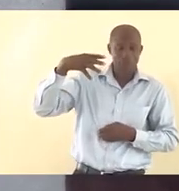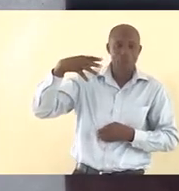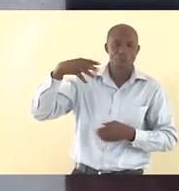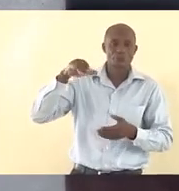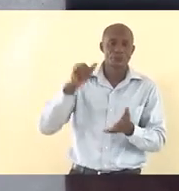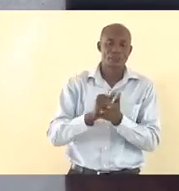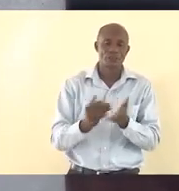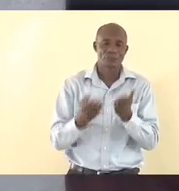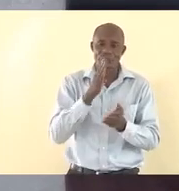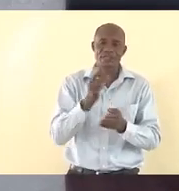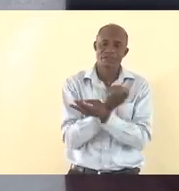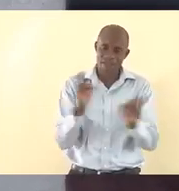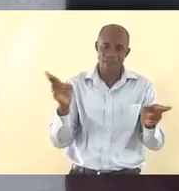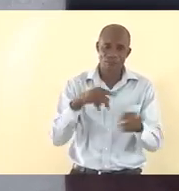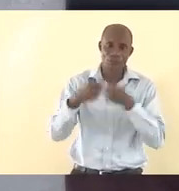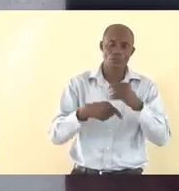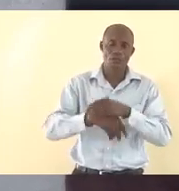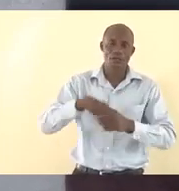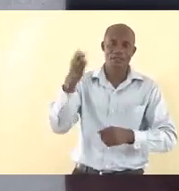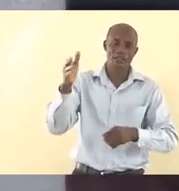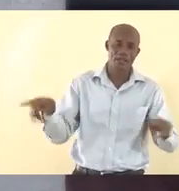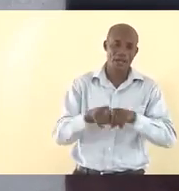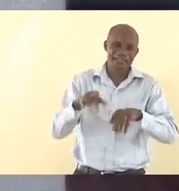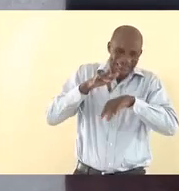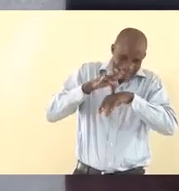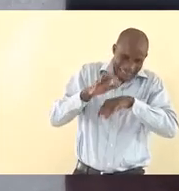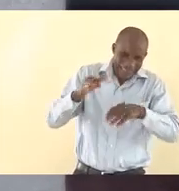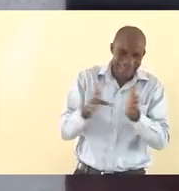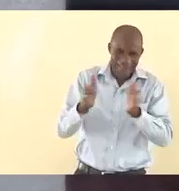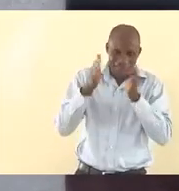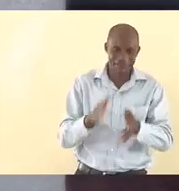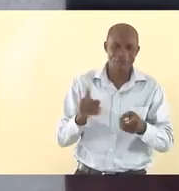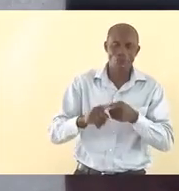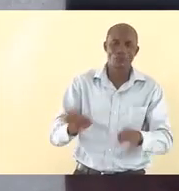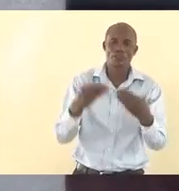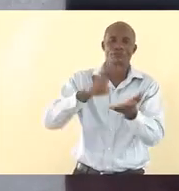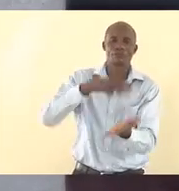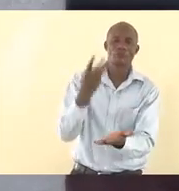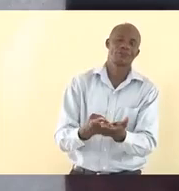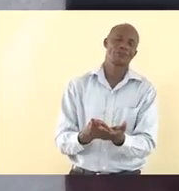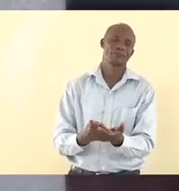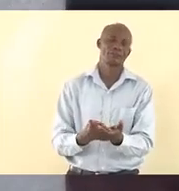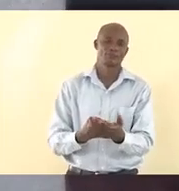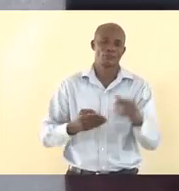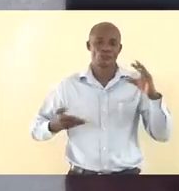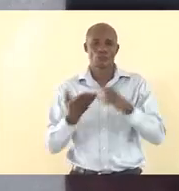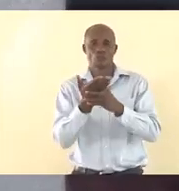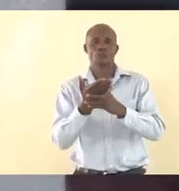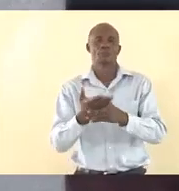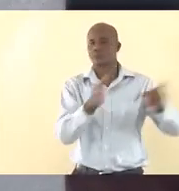go out there like the early Christians to give witness to your name with all courage. Through Christ our Lord.